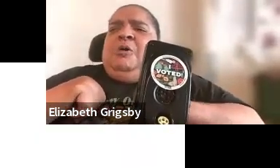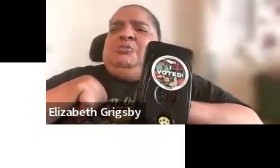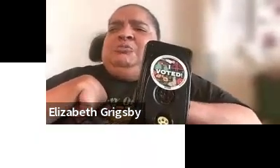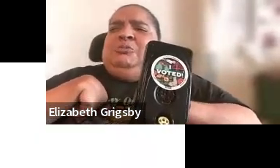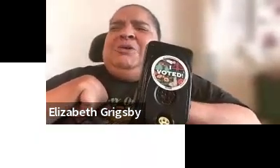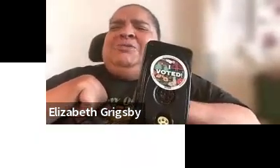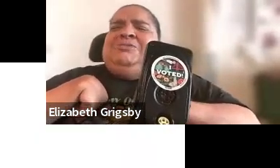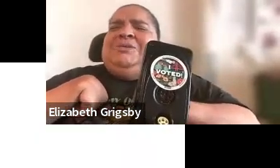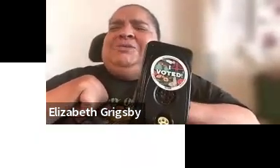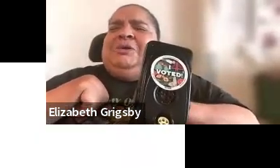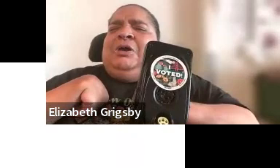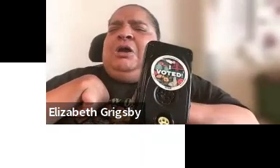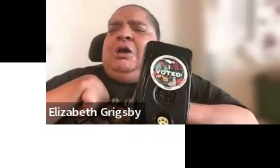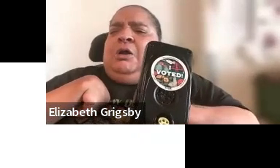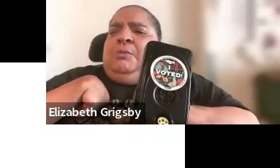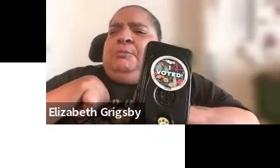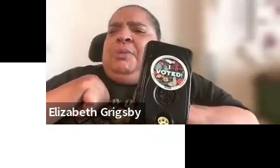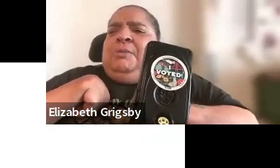Our most recent